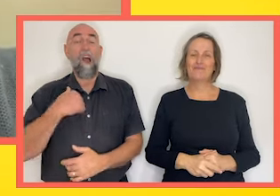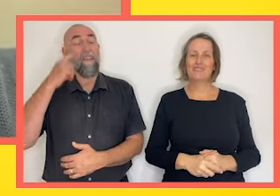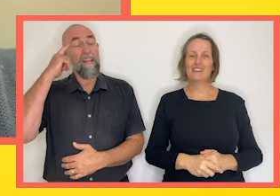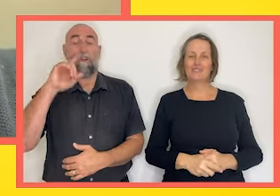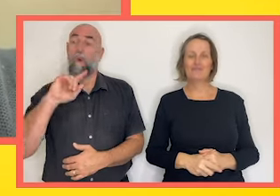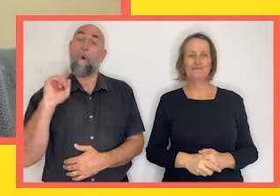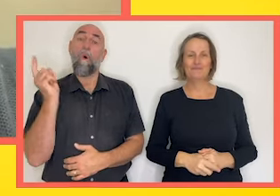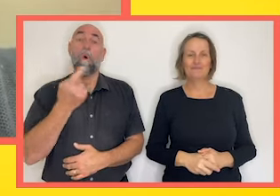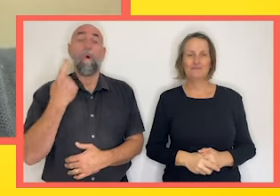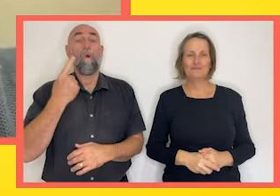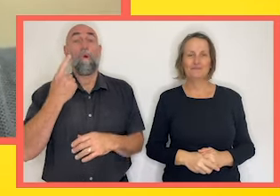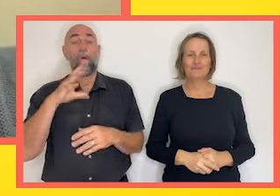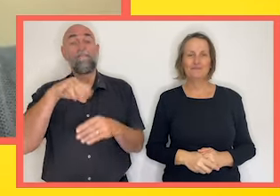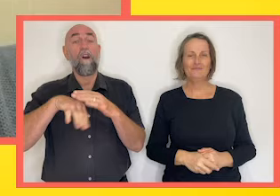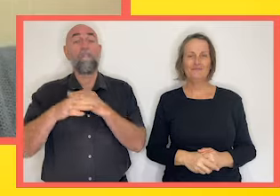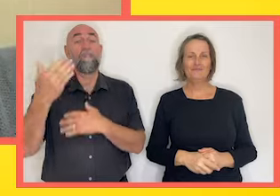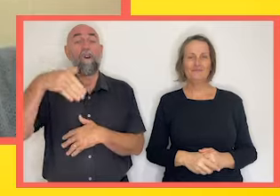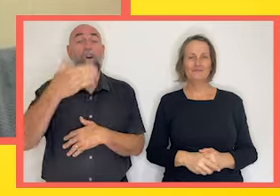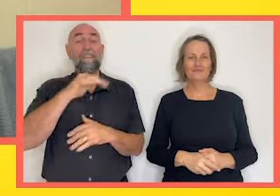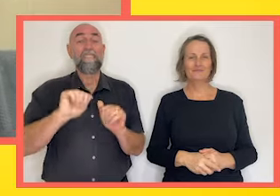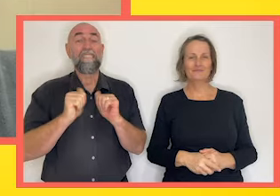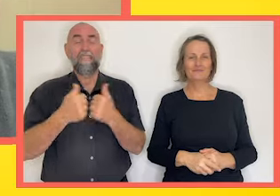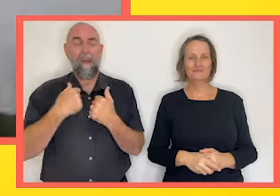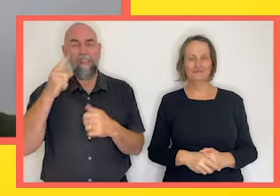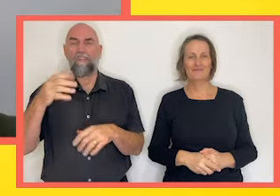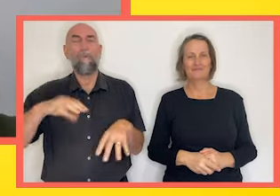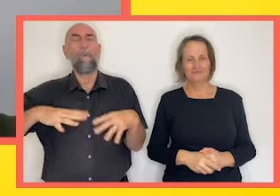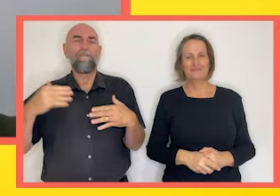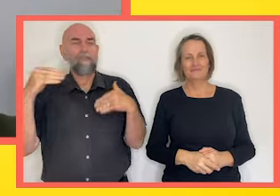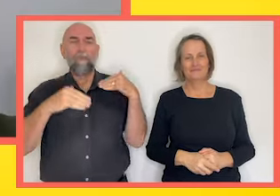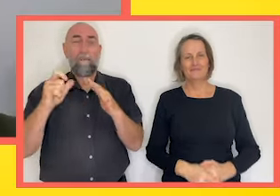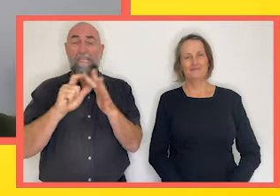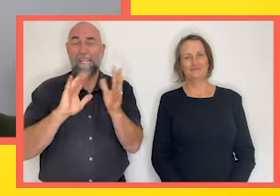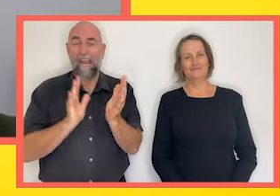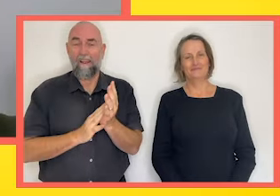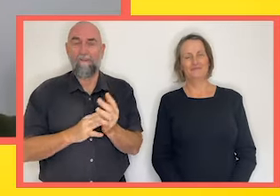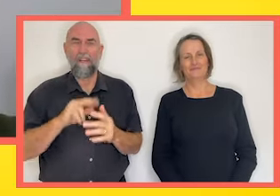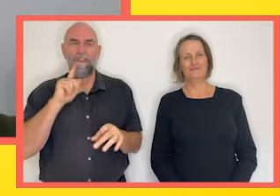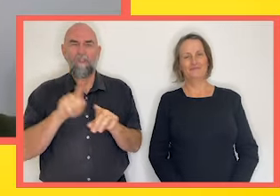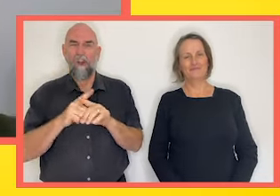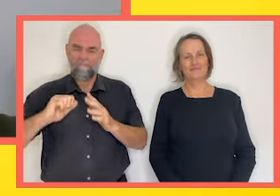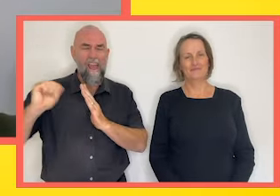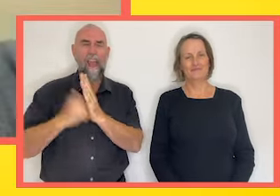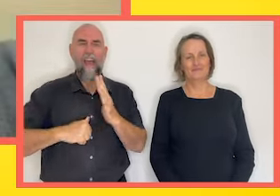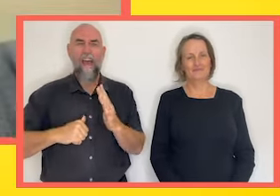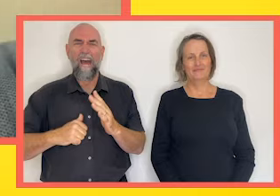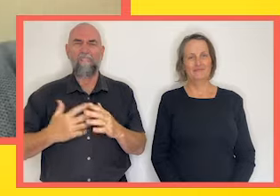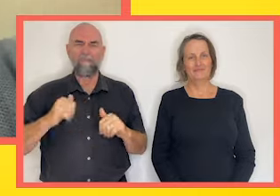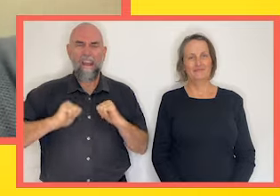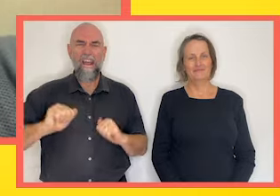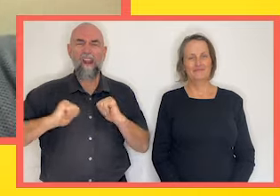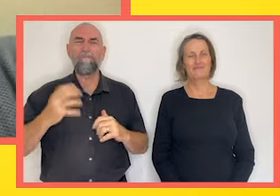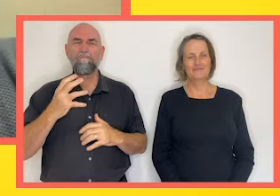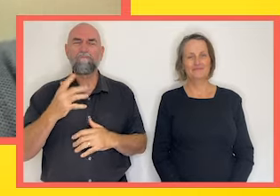of every single one of the Dolphins training routine. Yeah, absolutely. I think it's like called mongrel camp, like go back to the